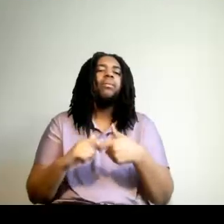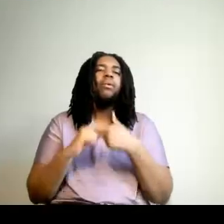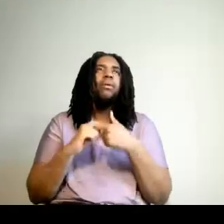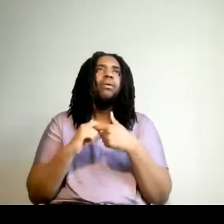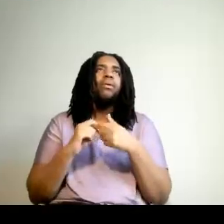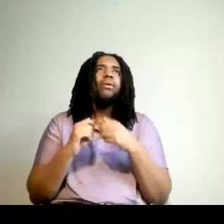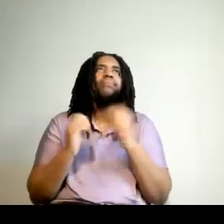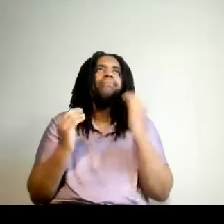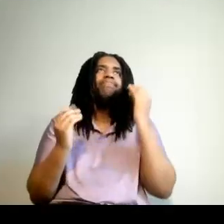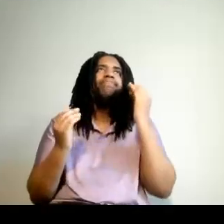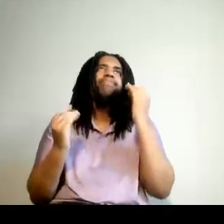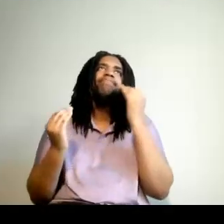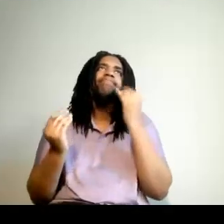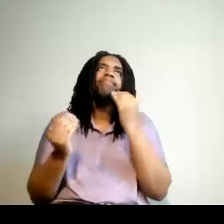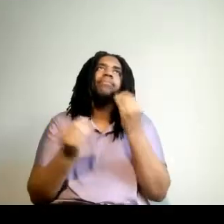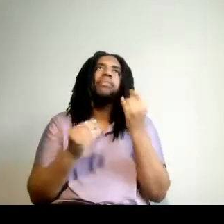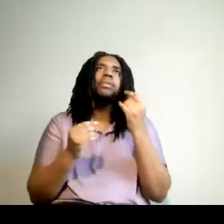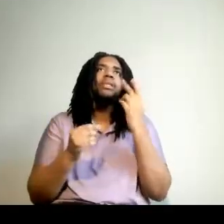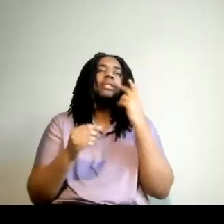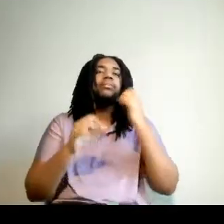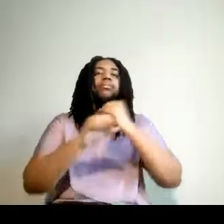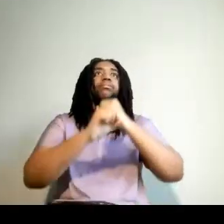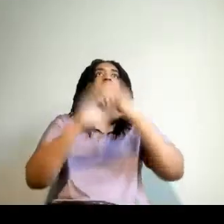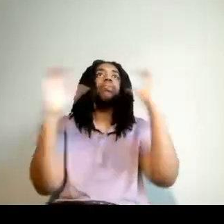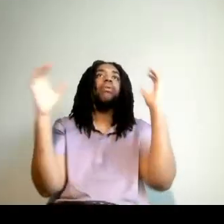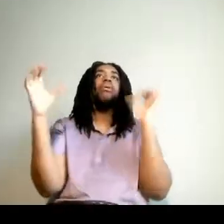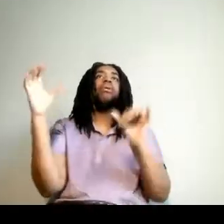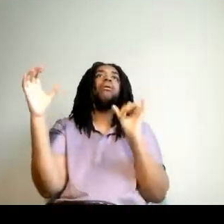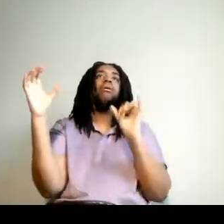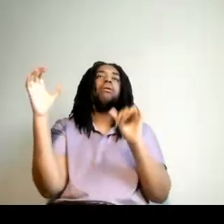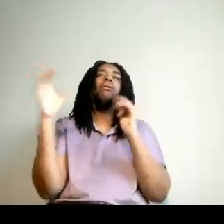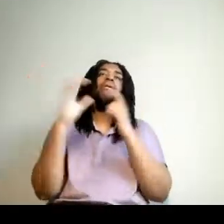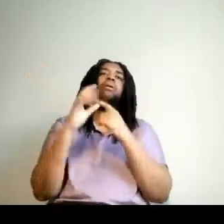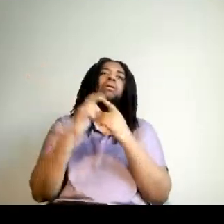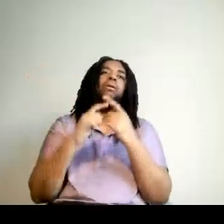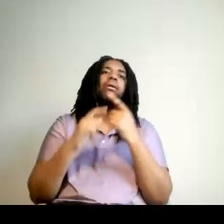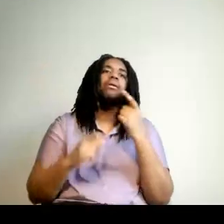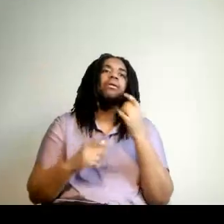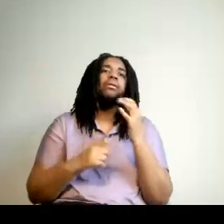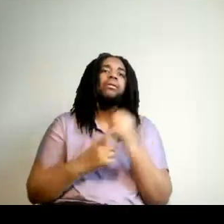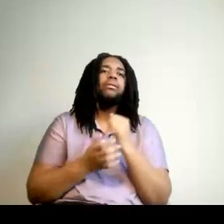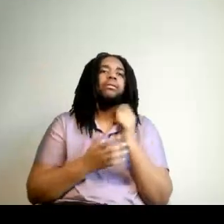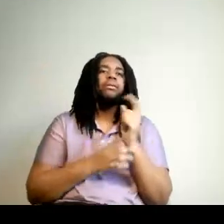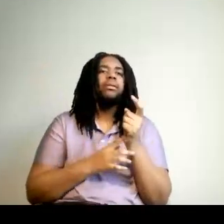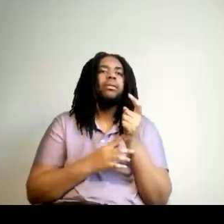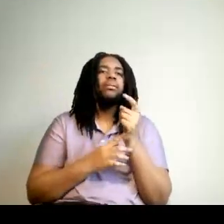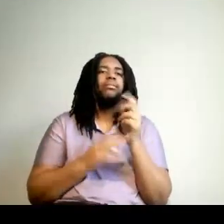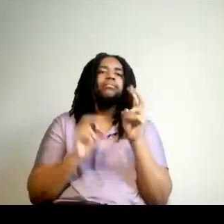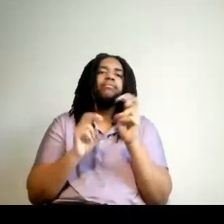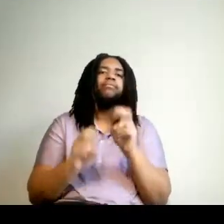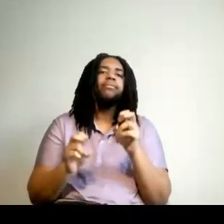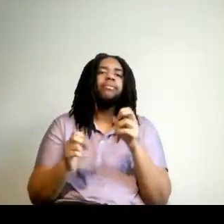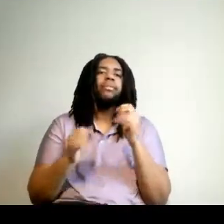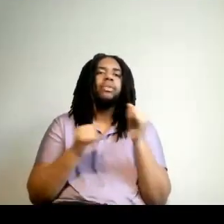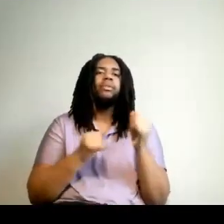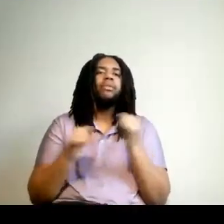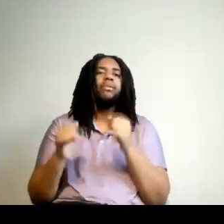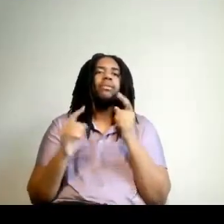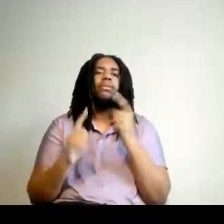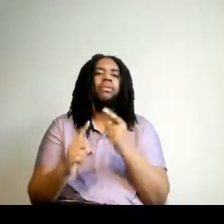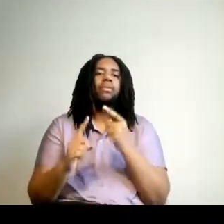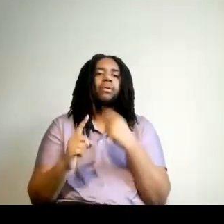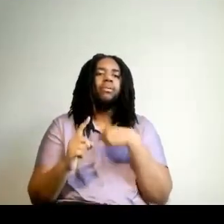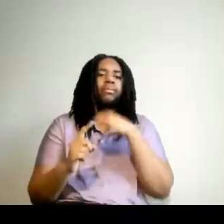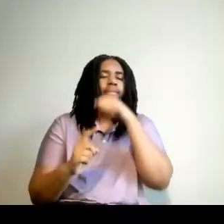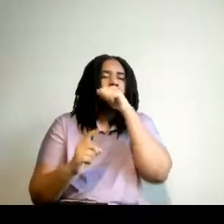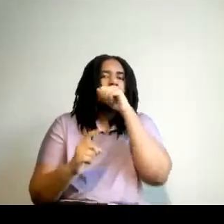reflect at the big picture, and then we'll spend some time looking at those individual goals and how we get there. And we'd love to hear your